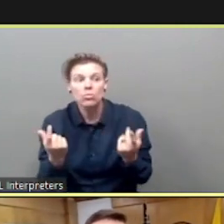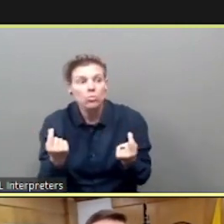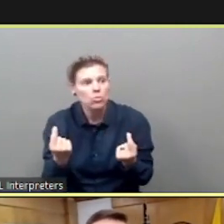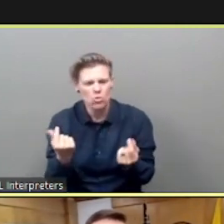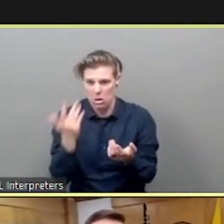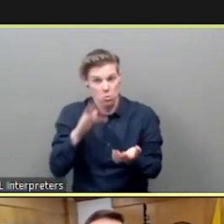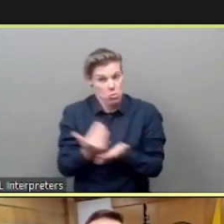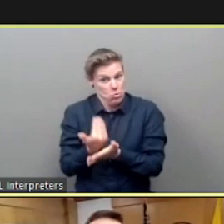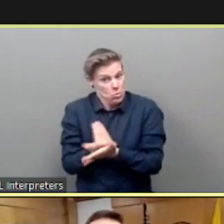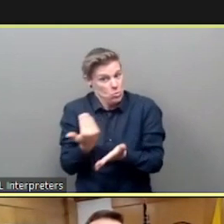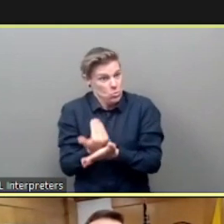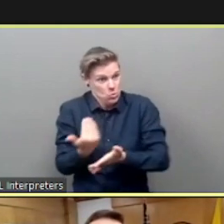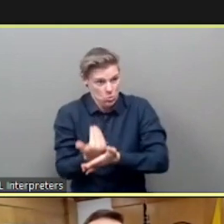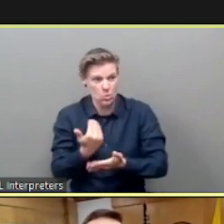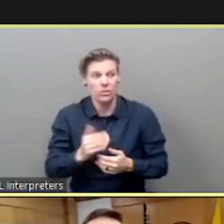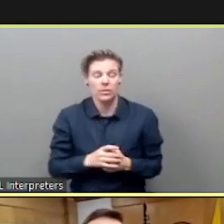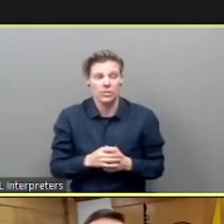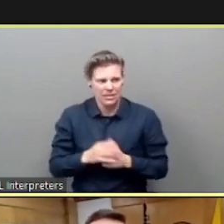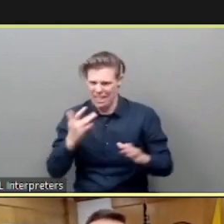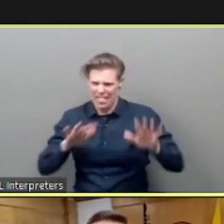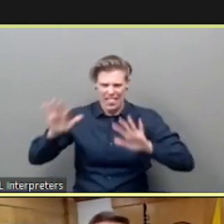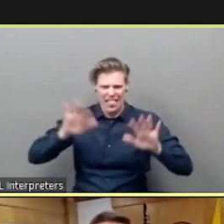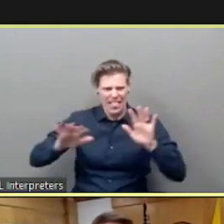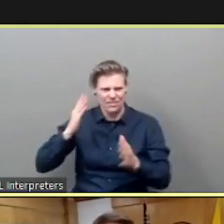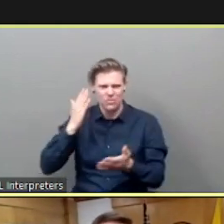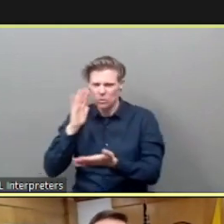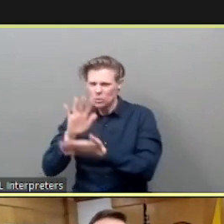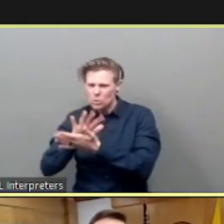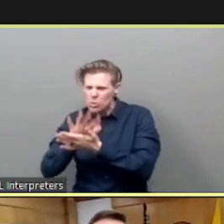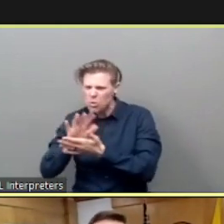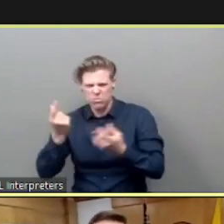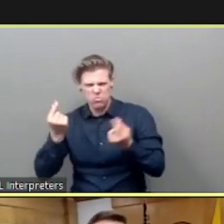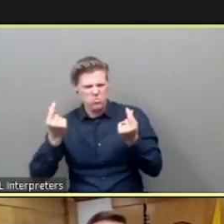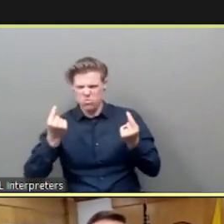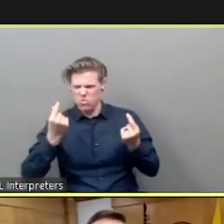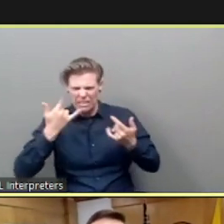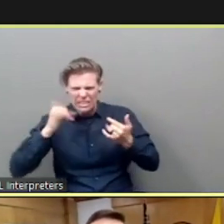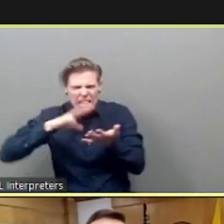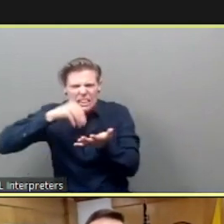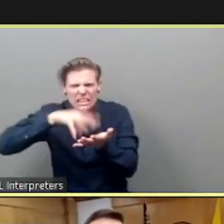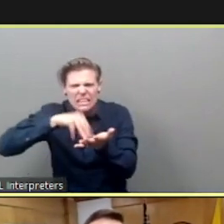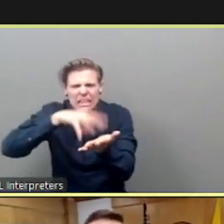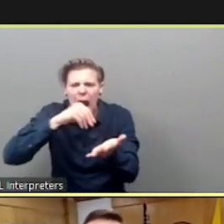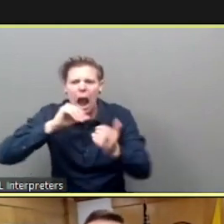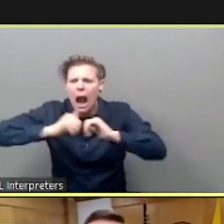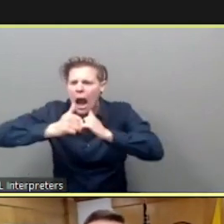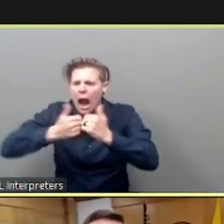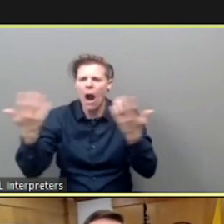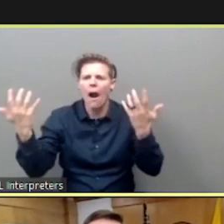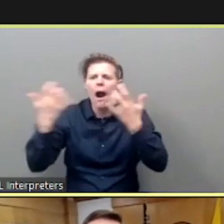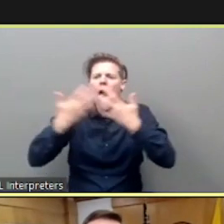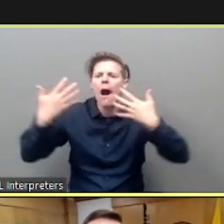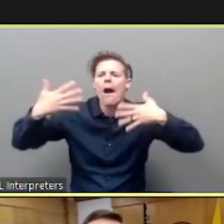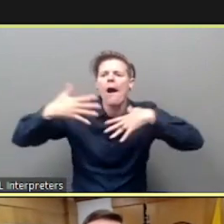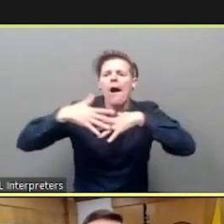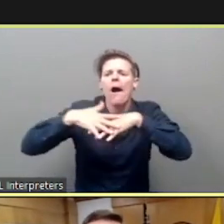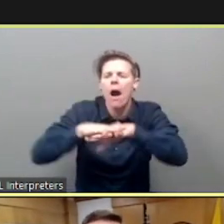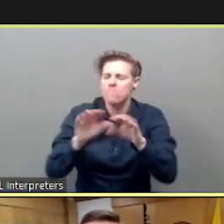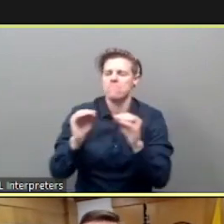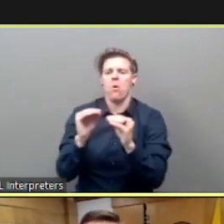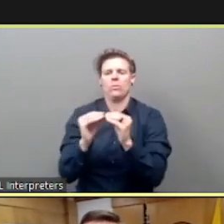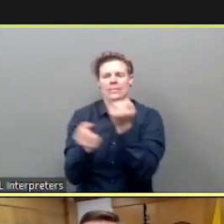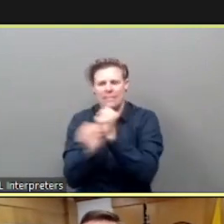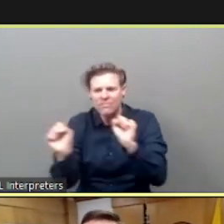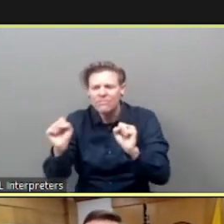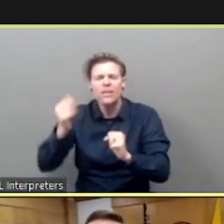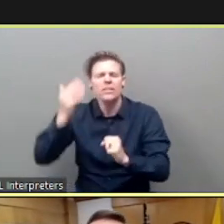Our school districts will be taking training. They'll be getting certified. In some cases, they might even be hiring staff.